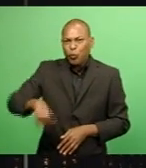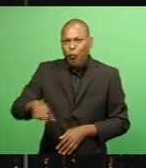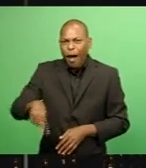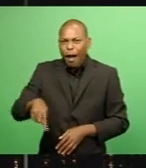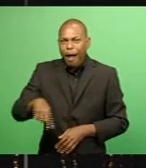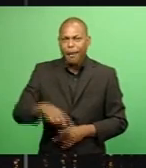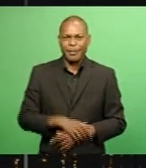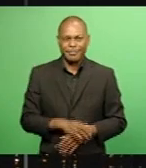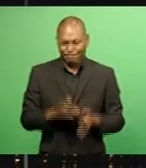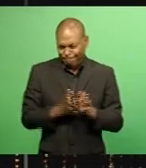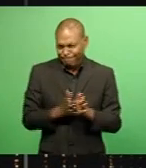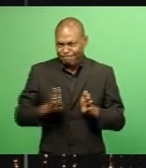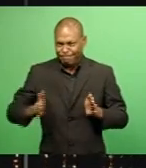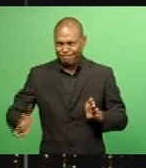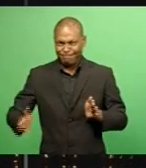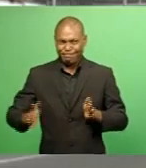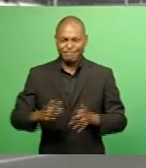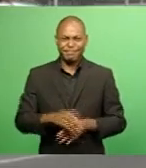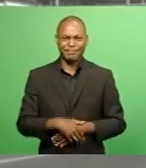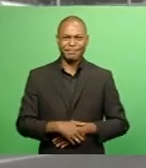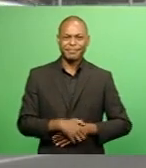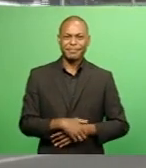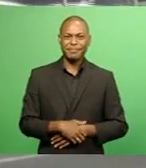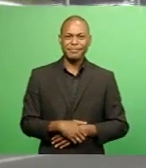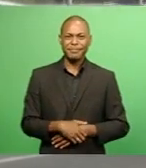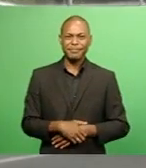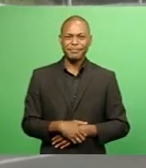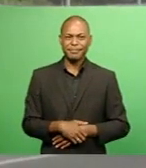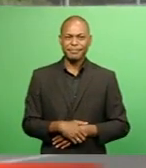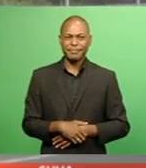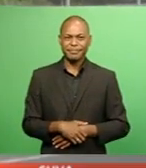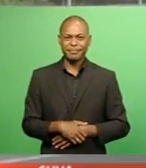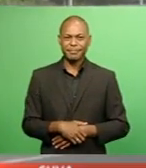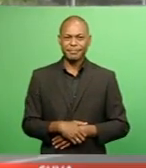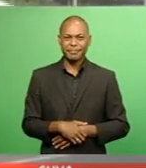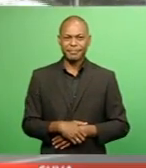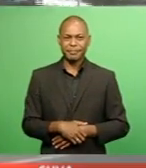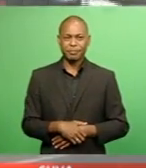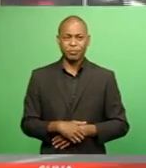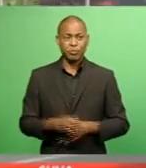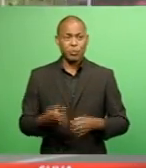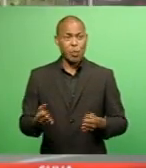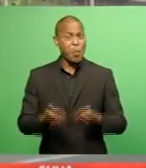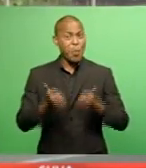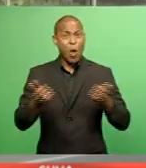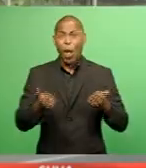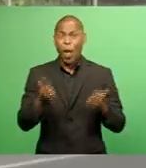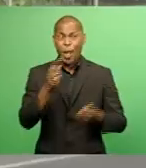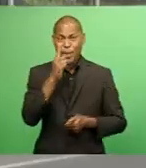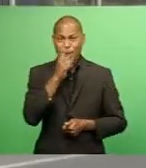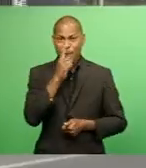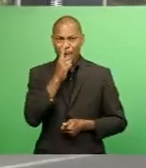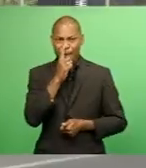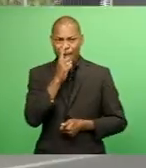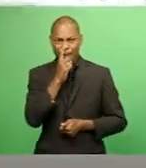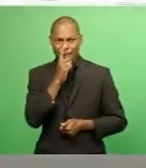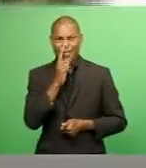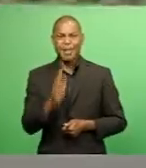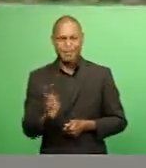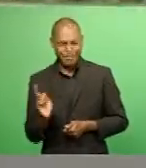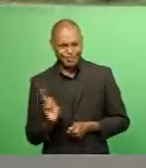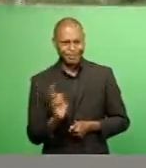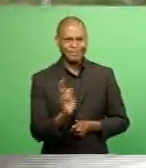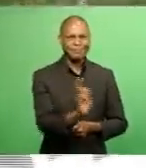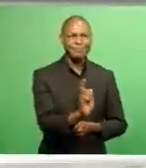Suva. Dipesh Kumar with this report. Founder Renus Nosil says a lot of people approached them to give donations. Really, every vehicle